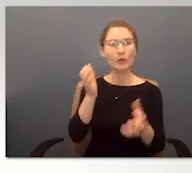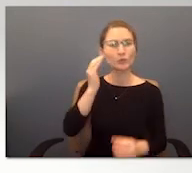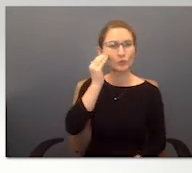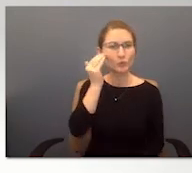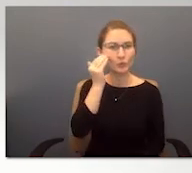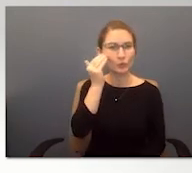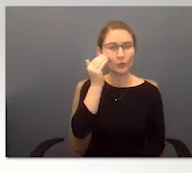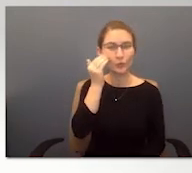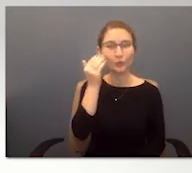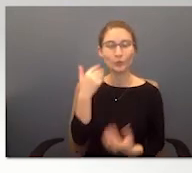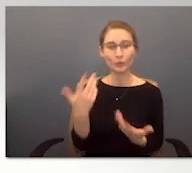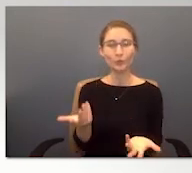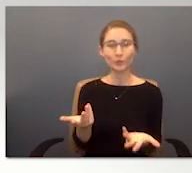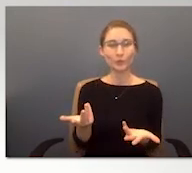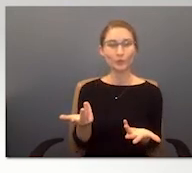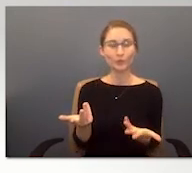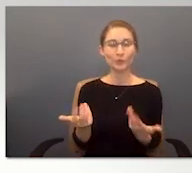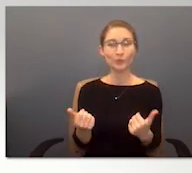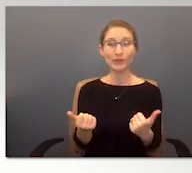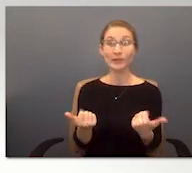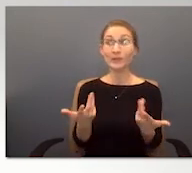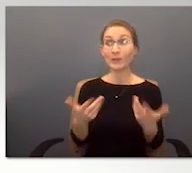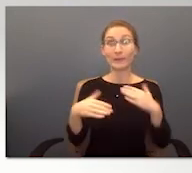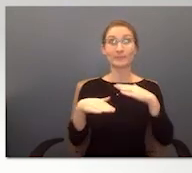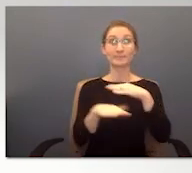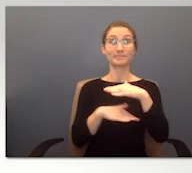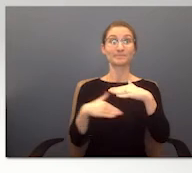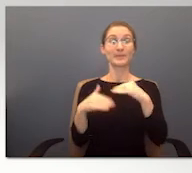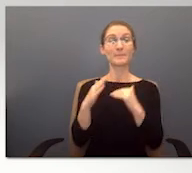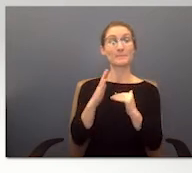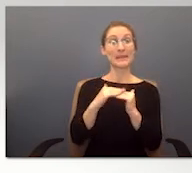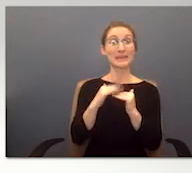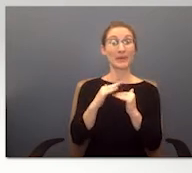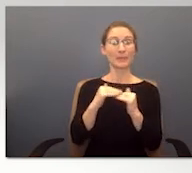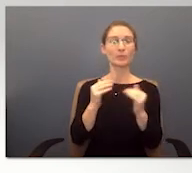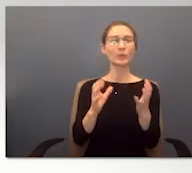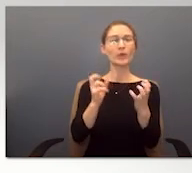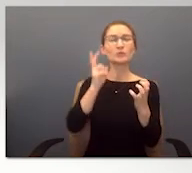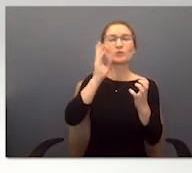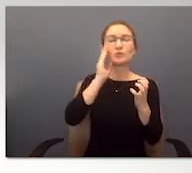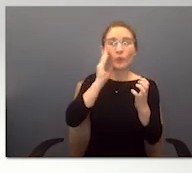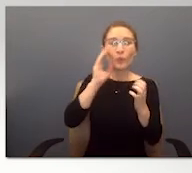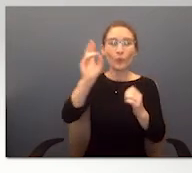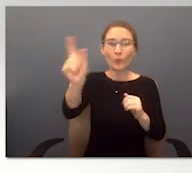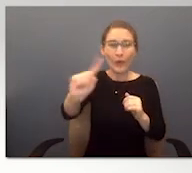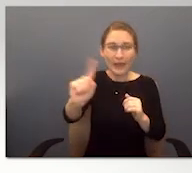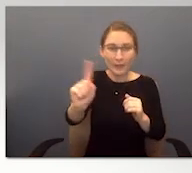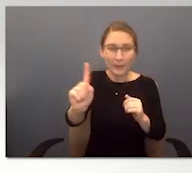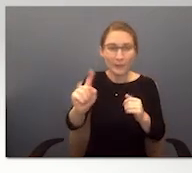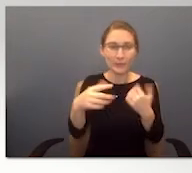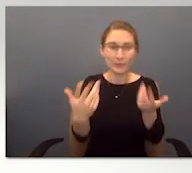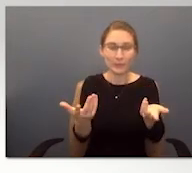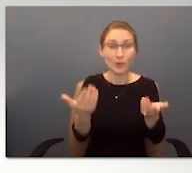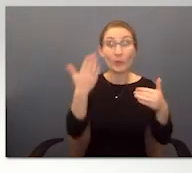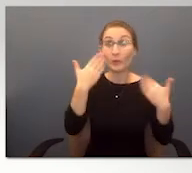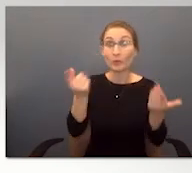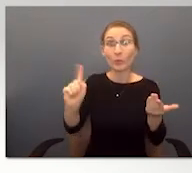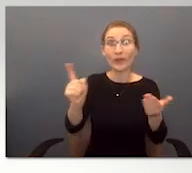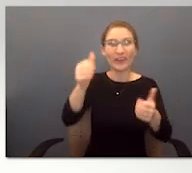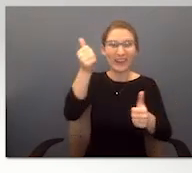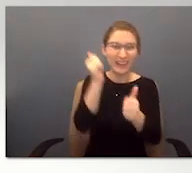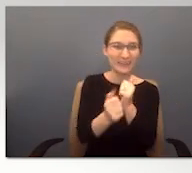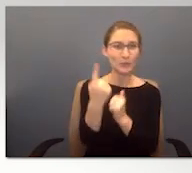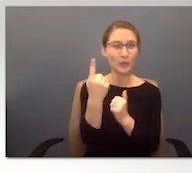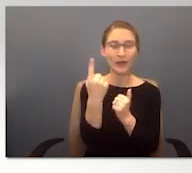know. Clearly, at a minimum, we want to know where they are, and we don't know where everybody is. Because they're